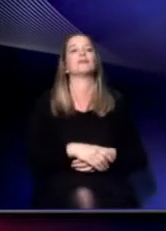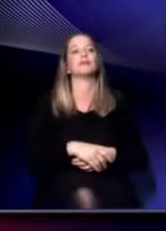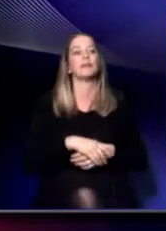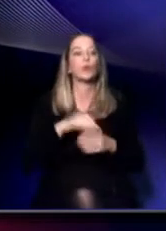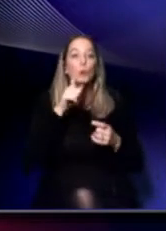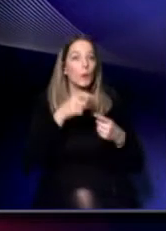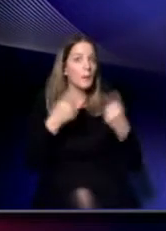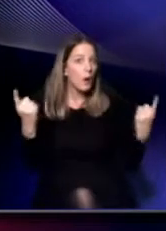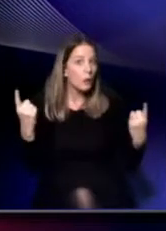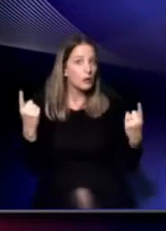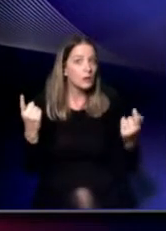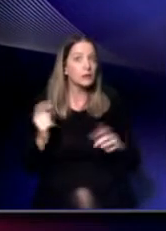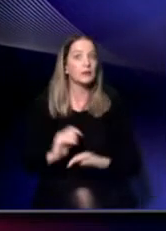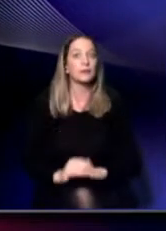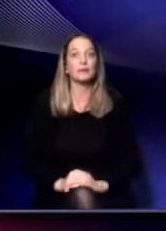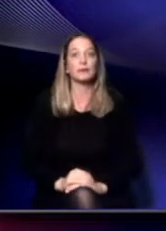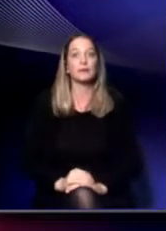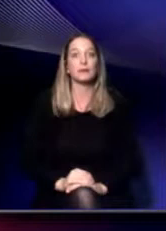Opposed?